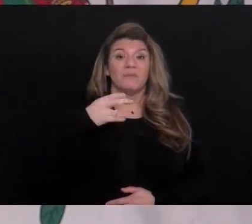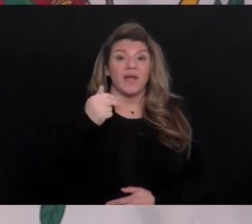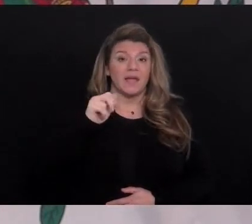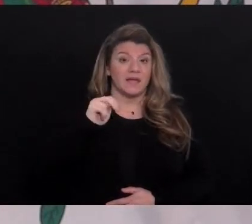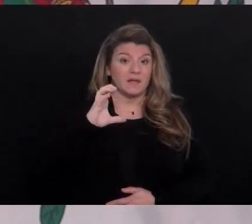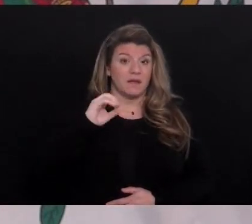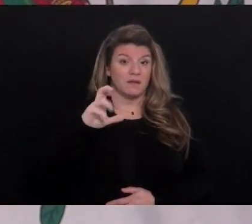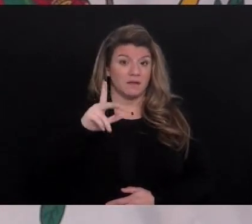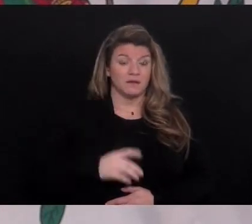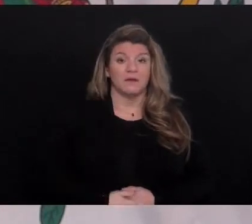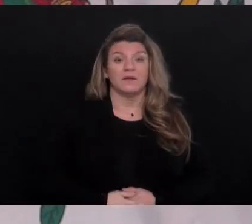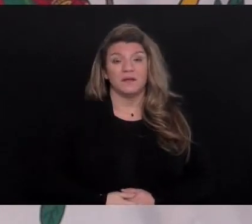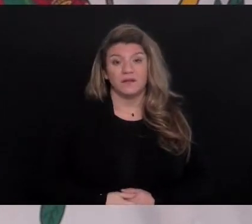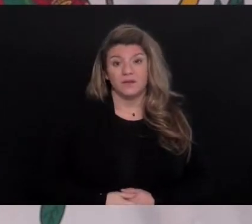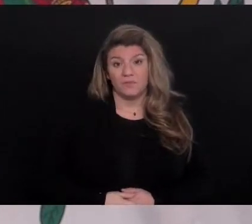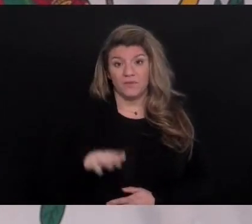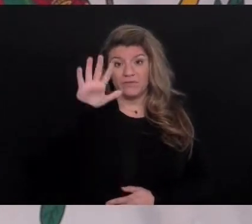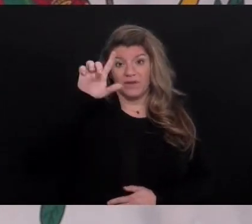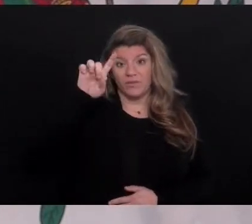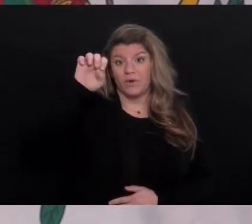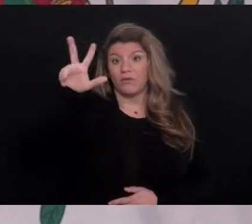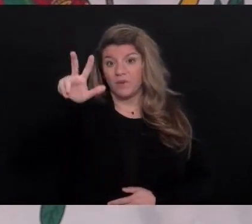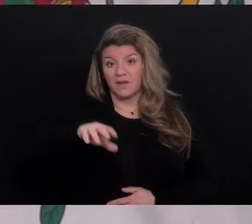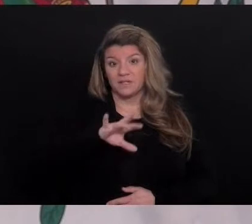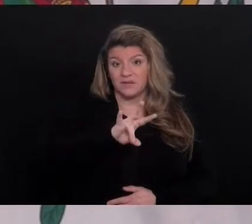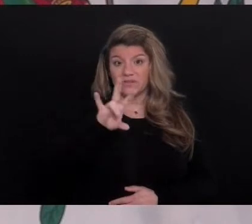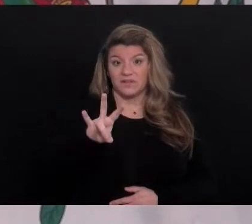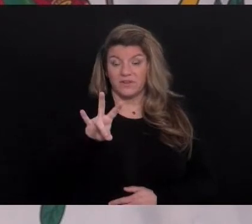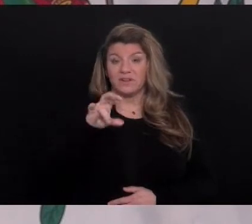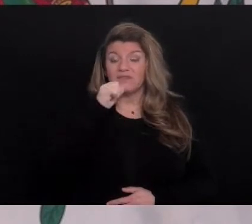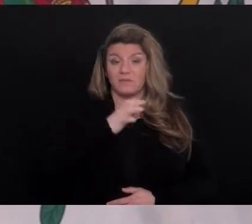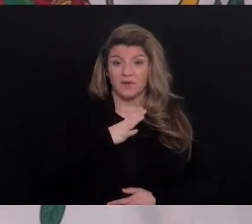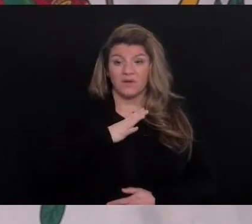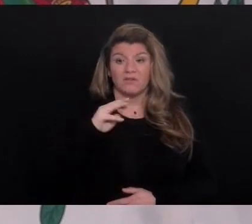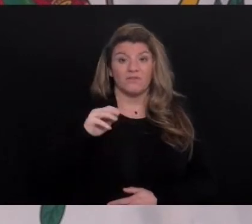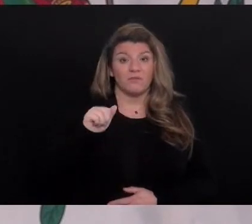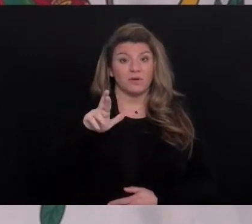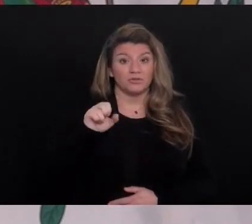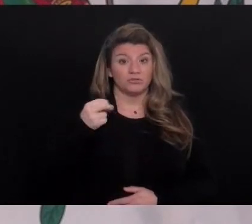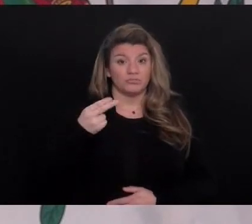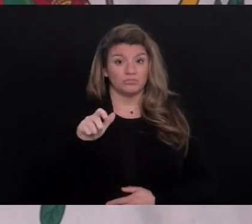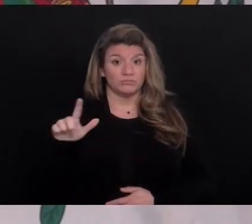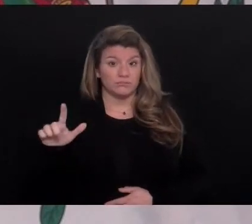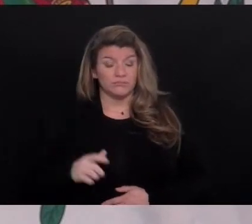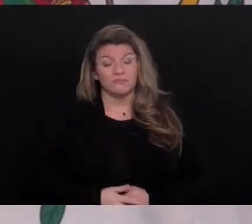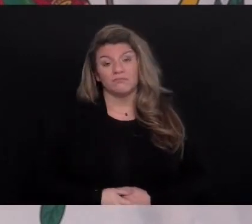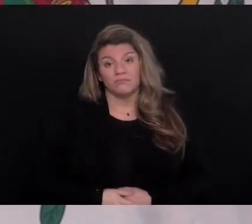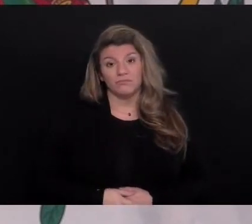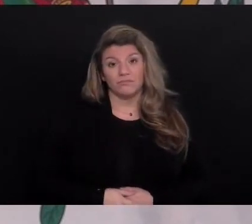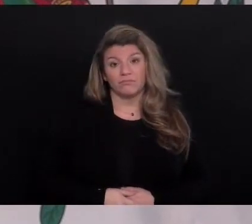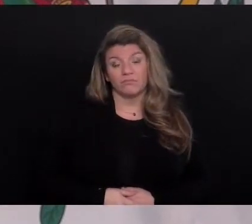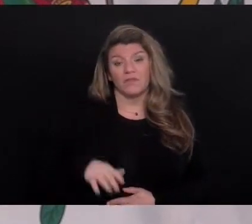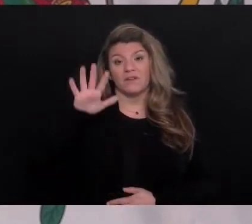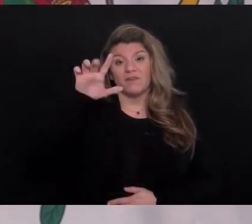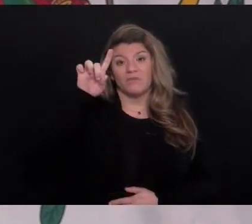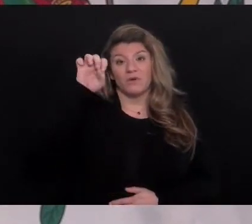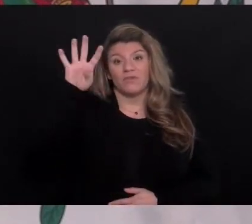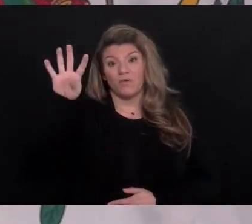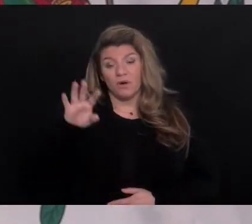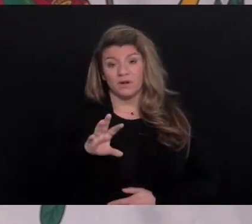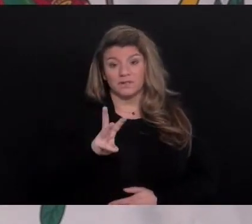County. The 5,103rd death is a 77-year-old female from Marshall County. The 5,104th death